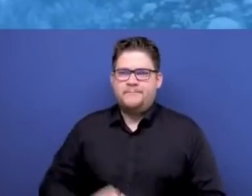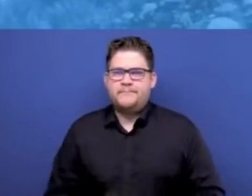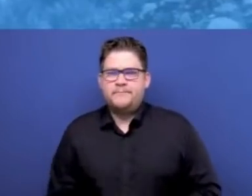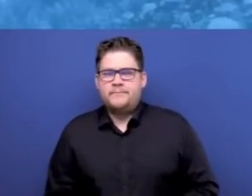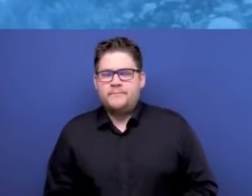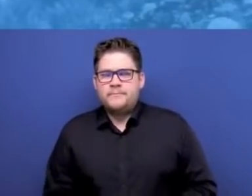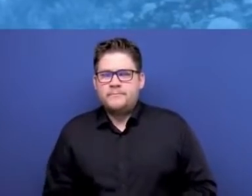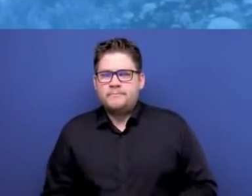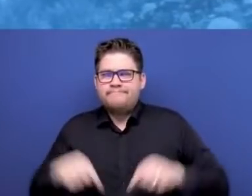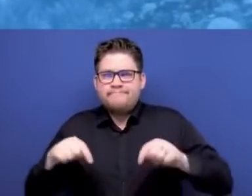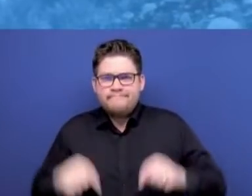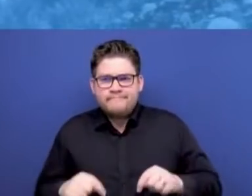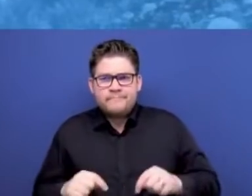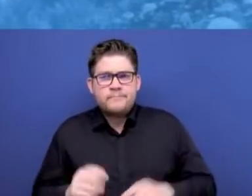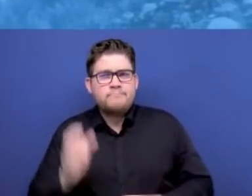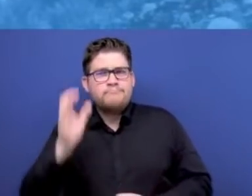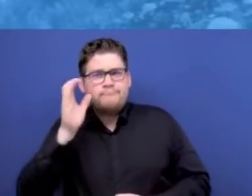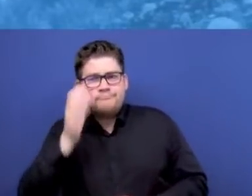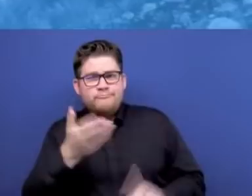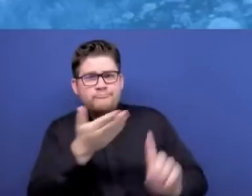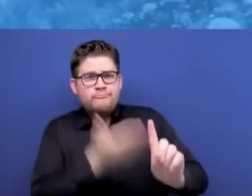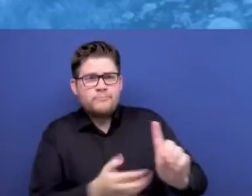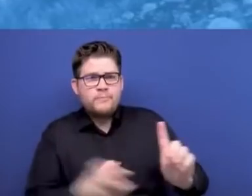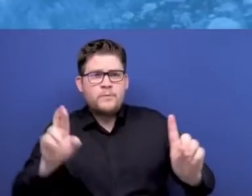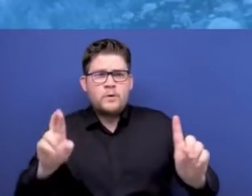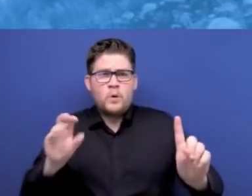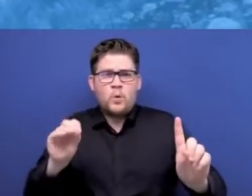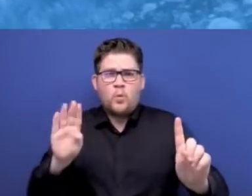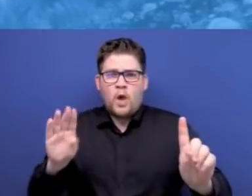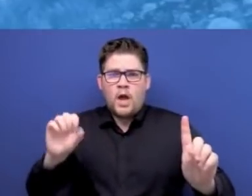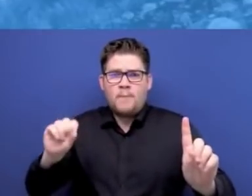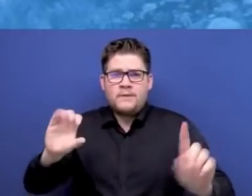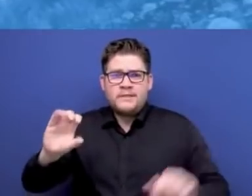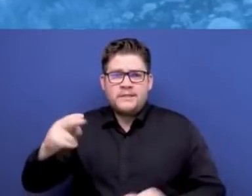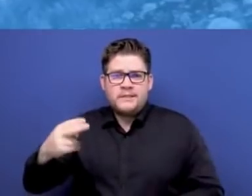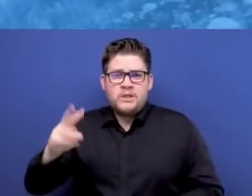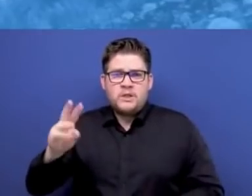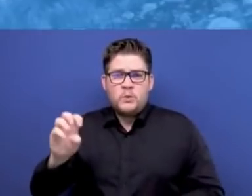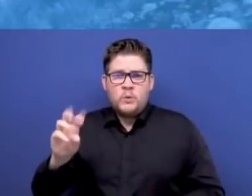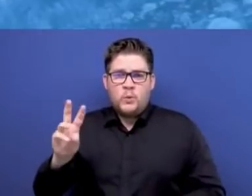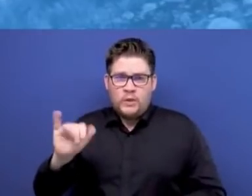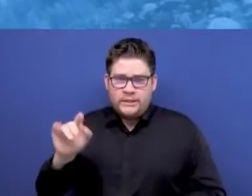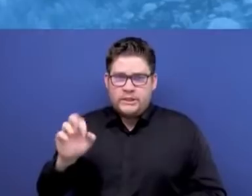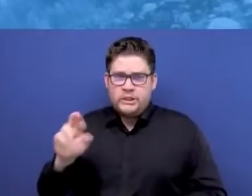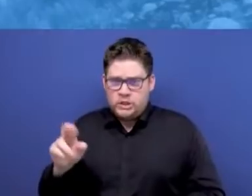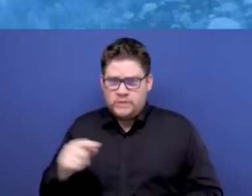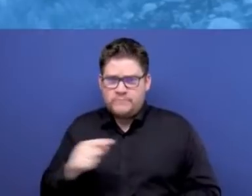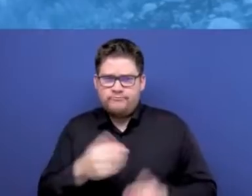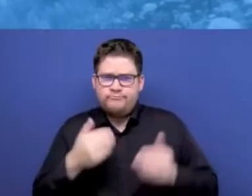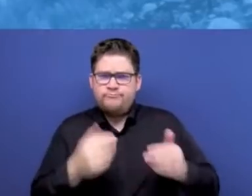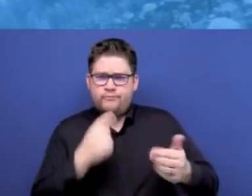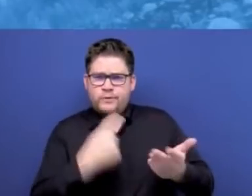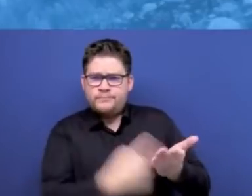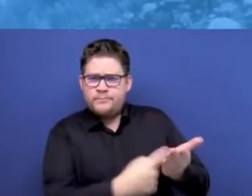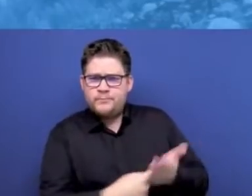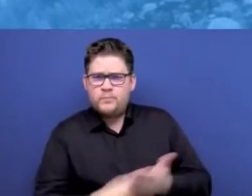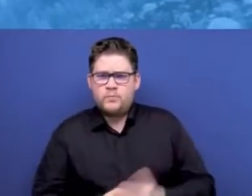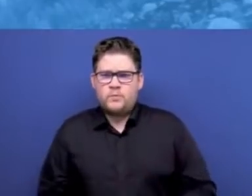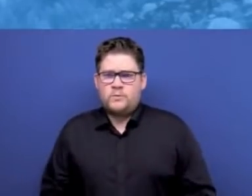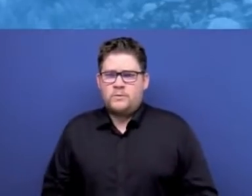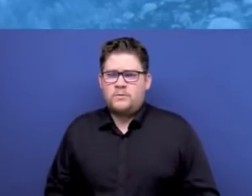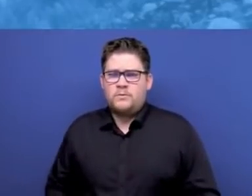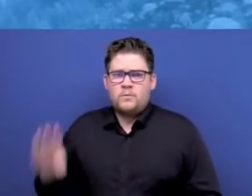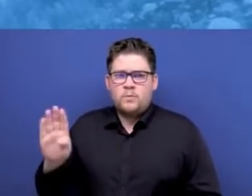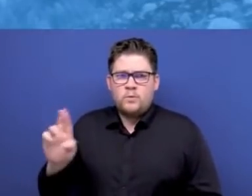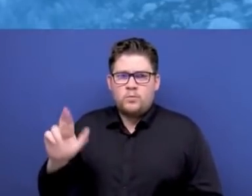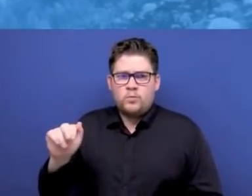Rob Schweitzer, Director of Fire Centre Operations with the BC Wildfire Service, Peter Brock, Executive Director of Regional Operations